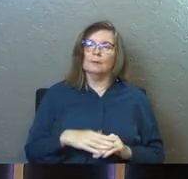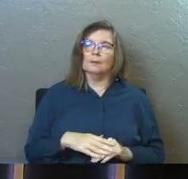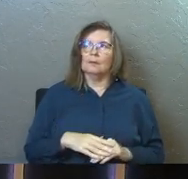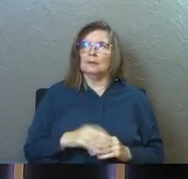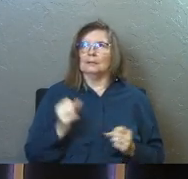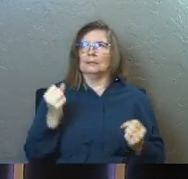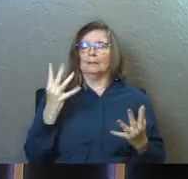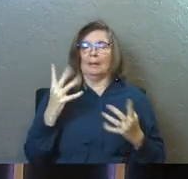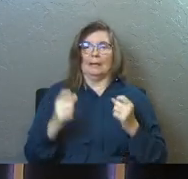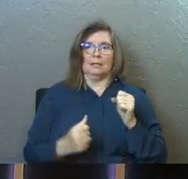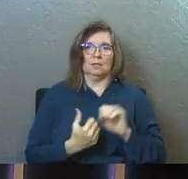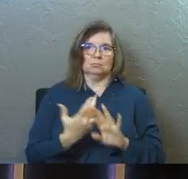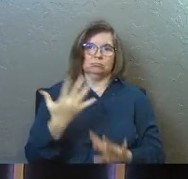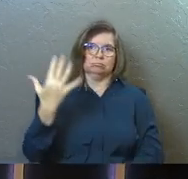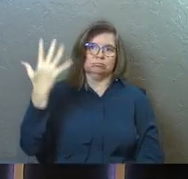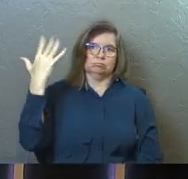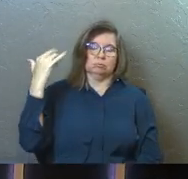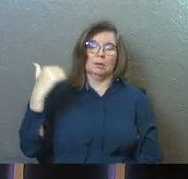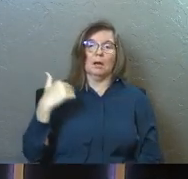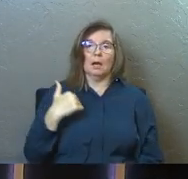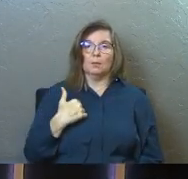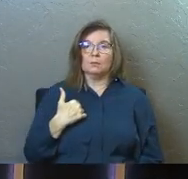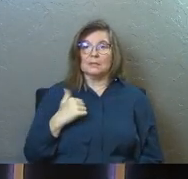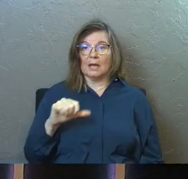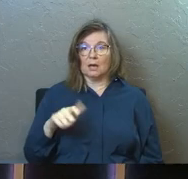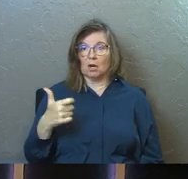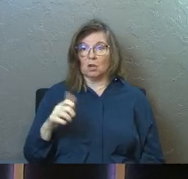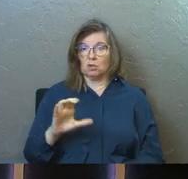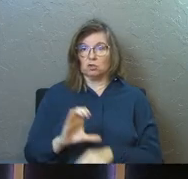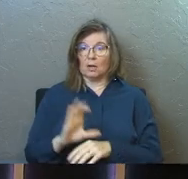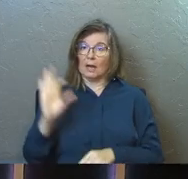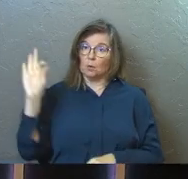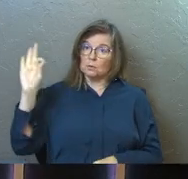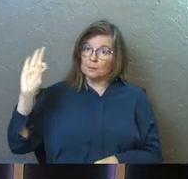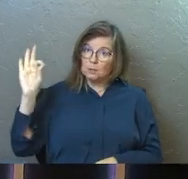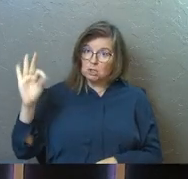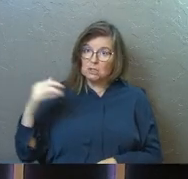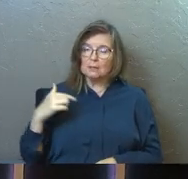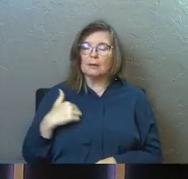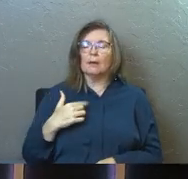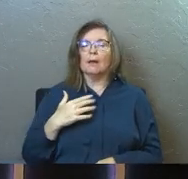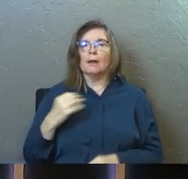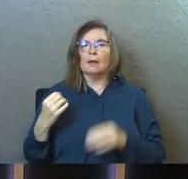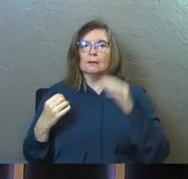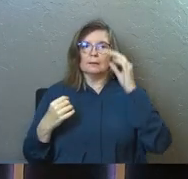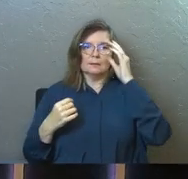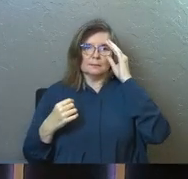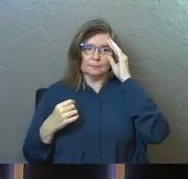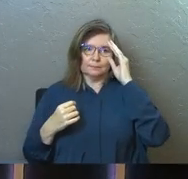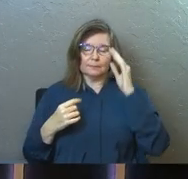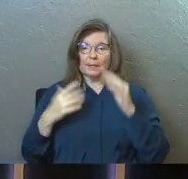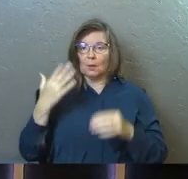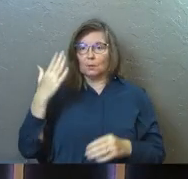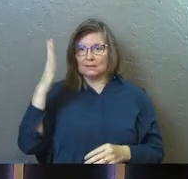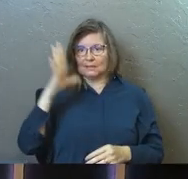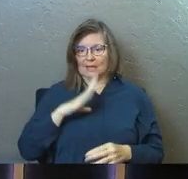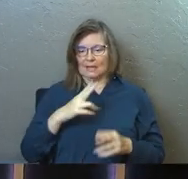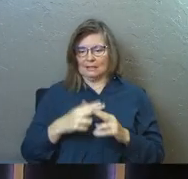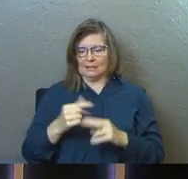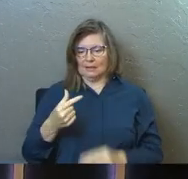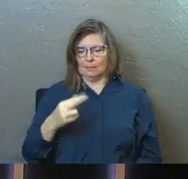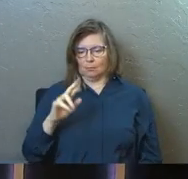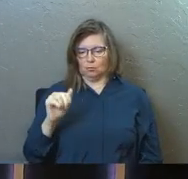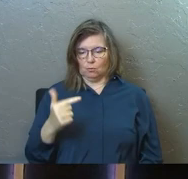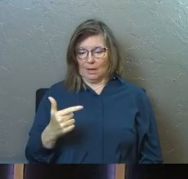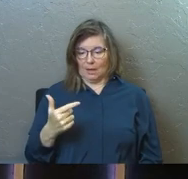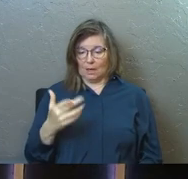There was a time, this is years and years ago, I was at another church, and I was preaching, and there was a guy, his name was Greg,